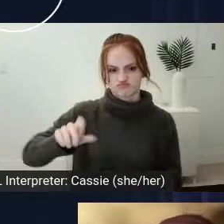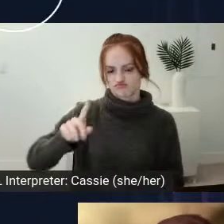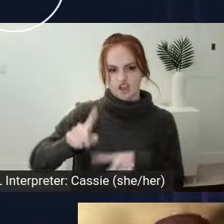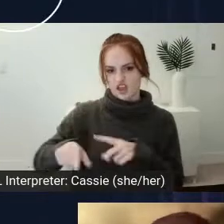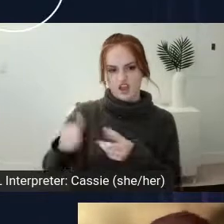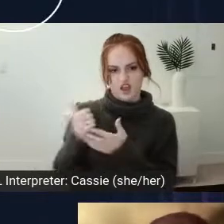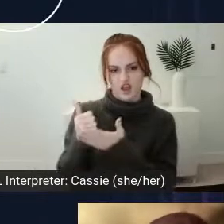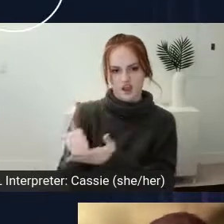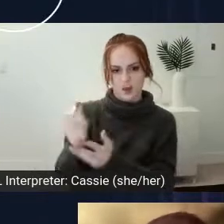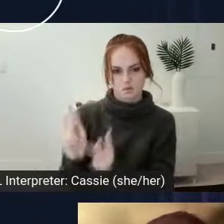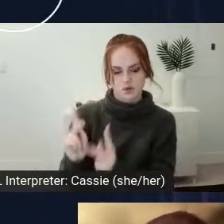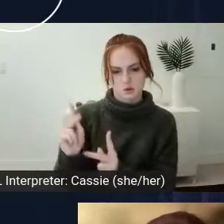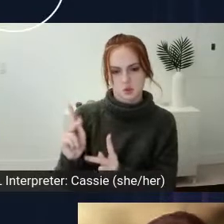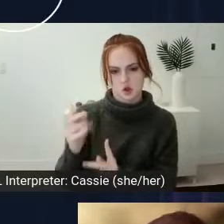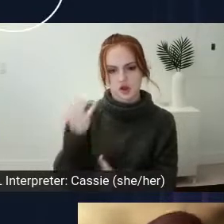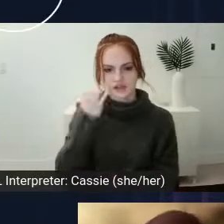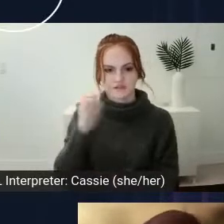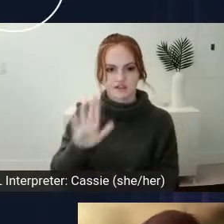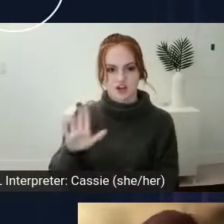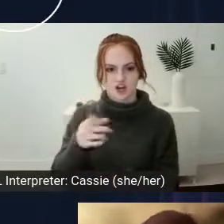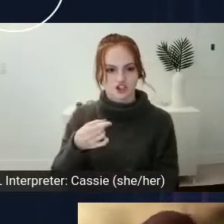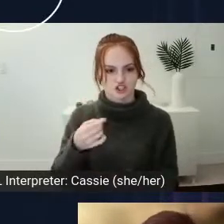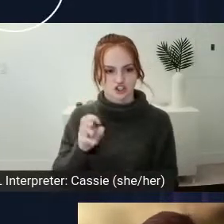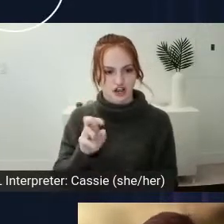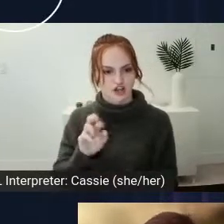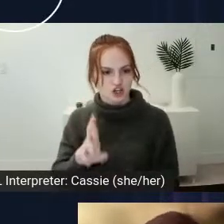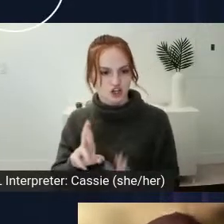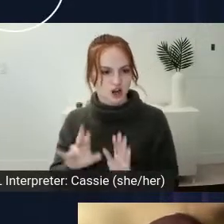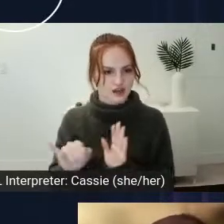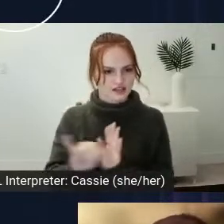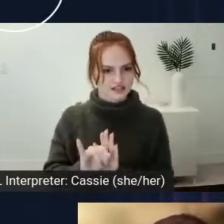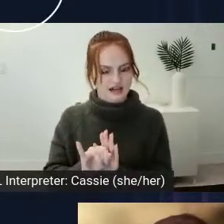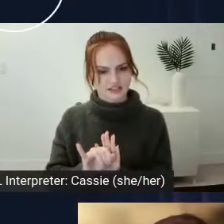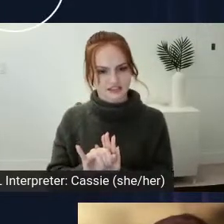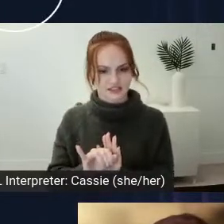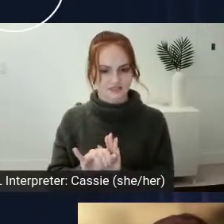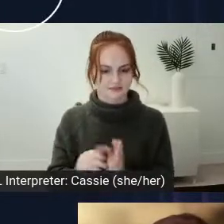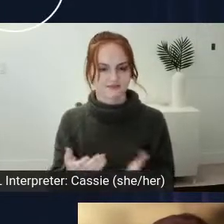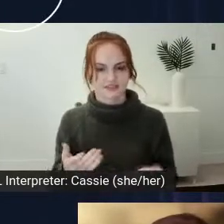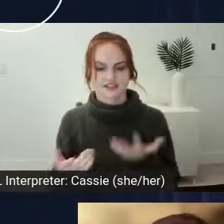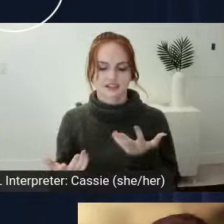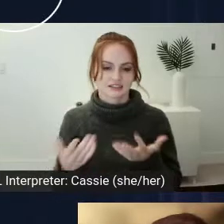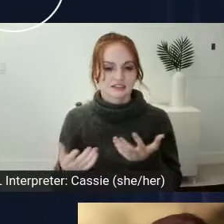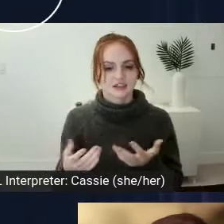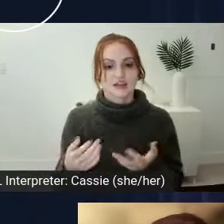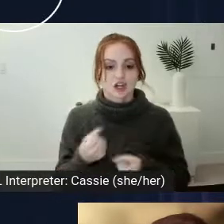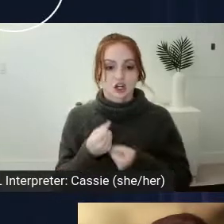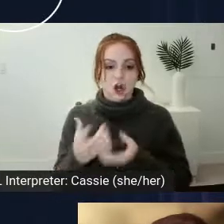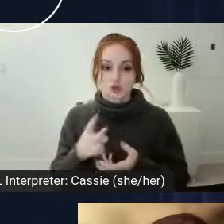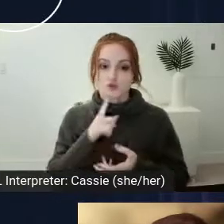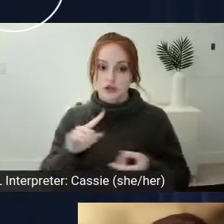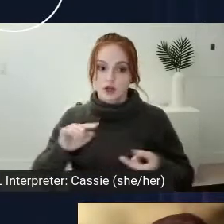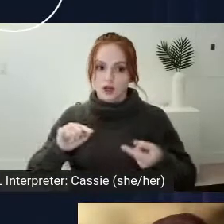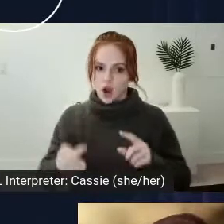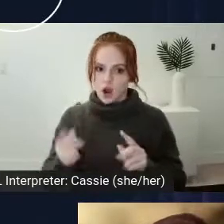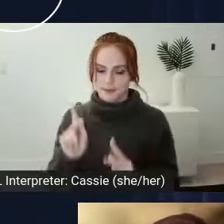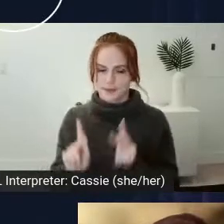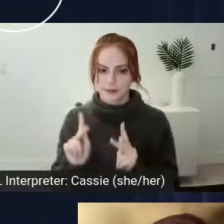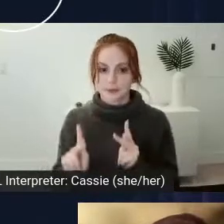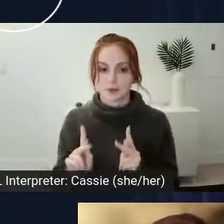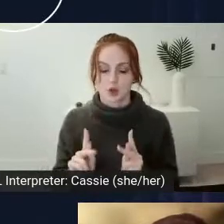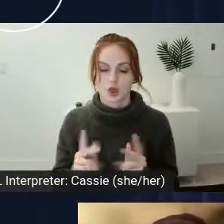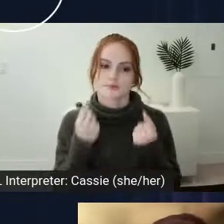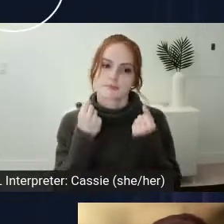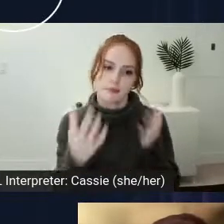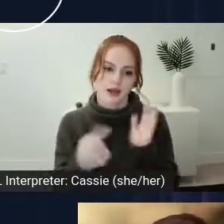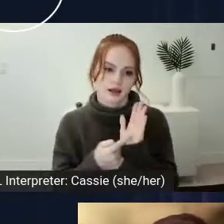gender identity and causing real harm to people. I mean, there's many examples of that, which